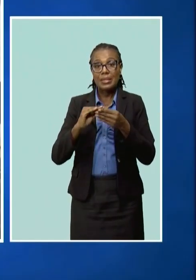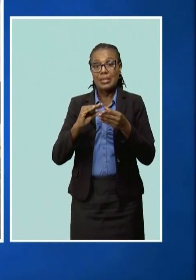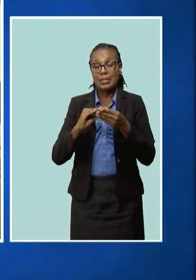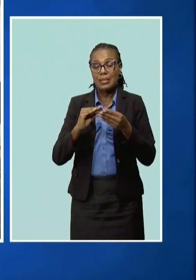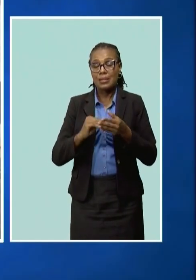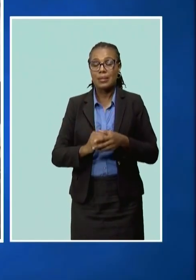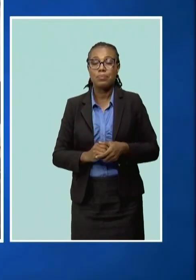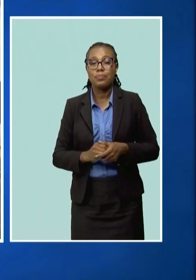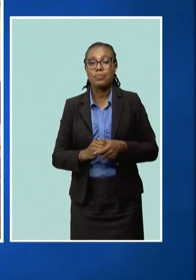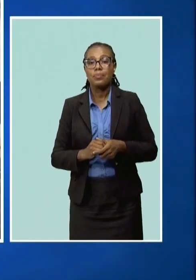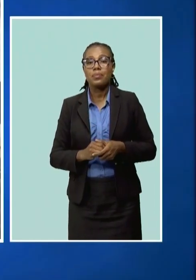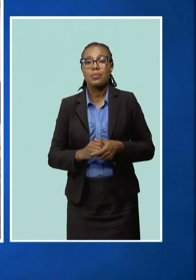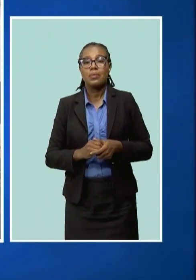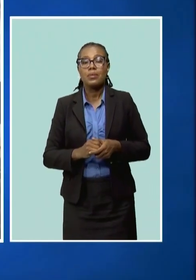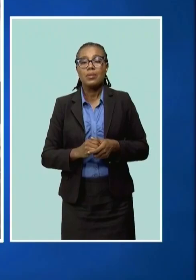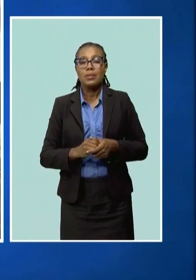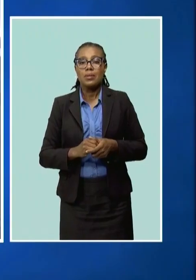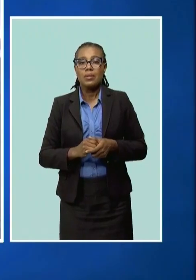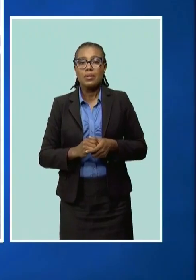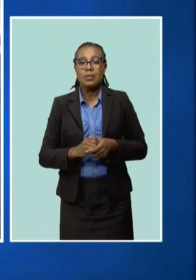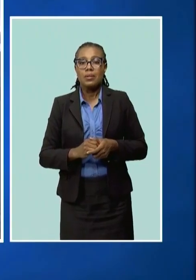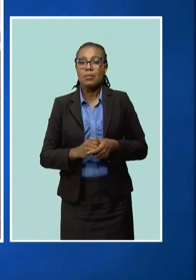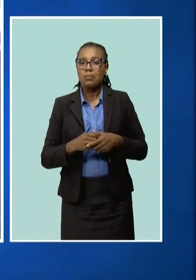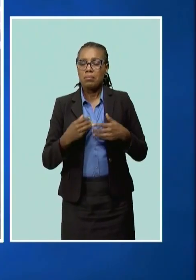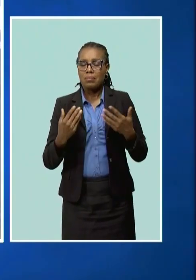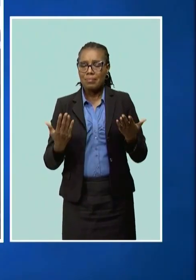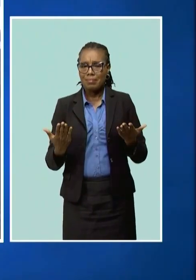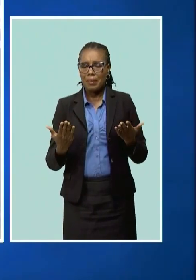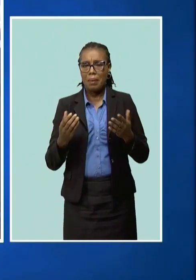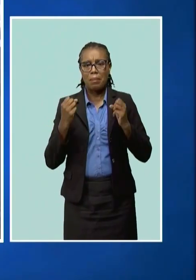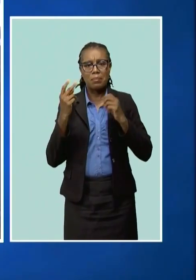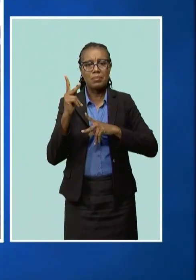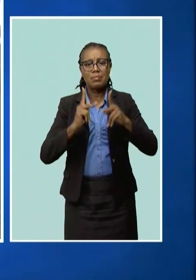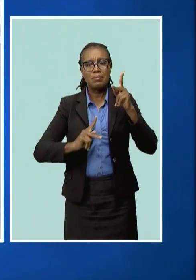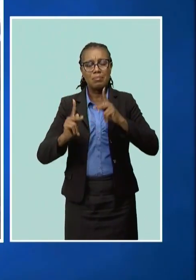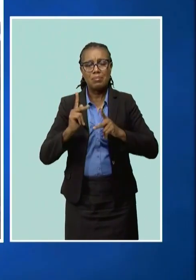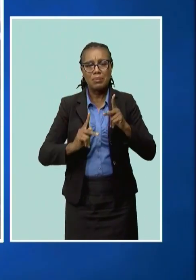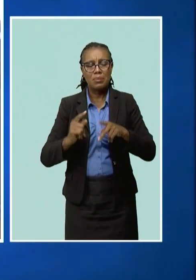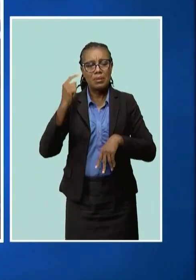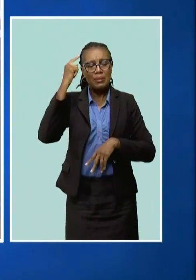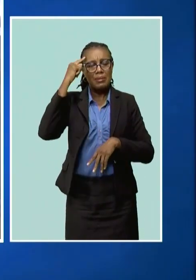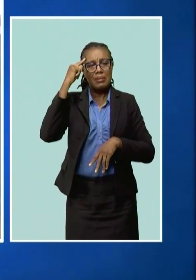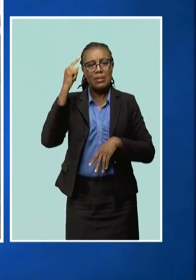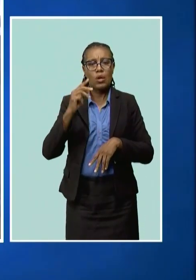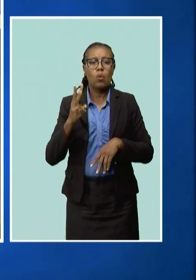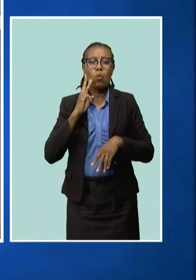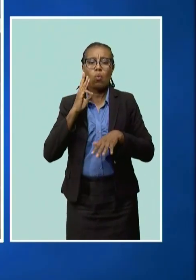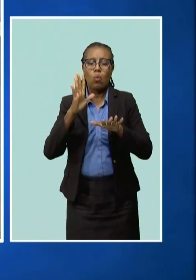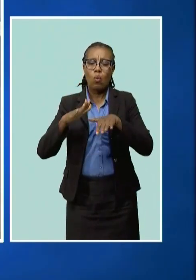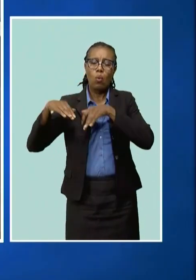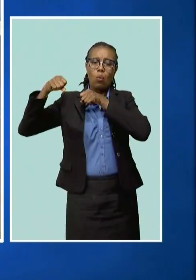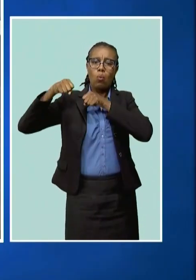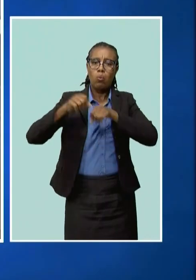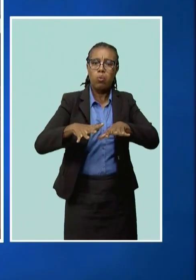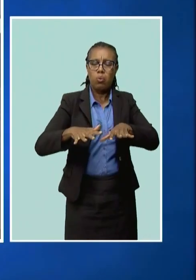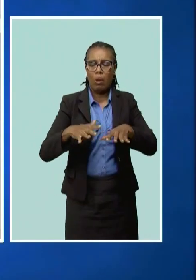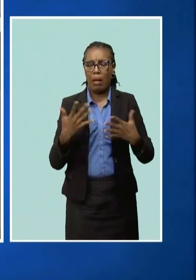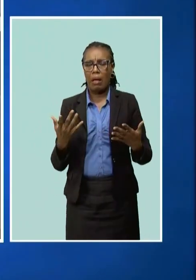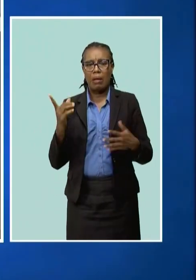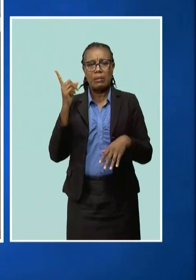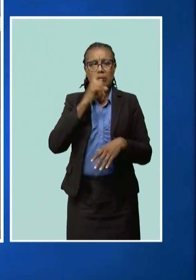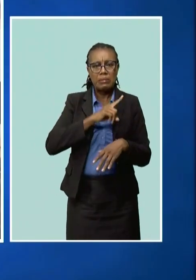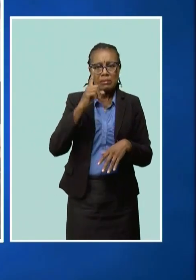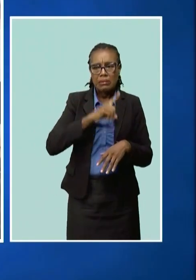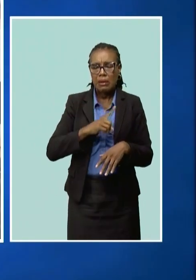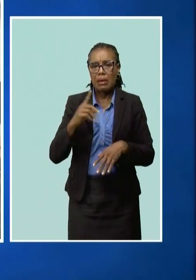von Hillebrand-Andrade, says debunking myths about tsunamis is the biggest challenge facing Barbados and the